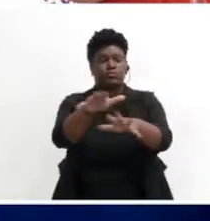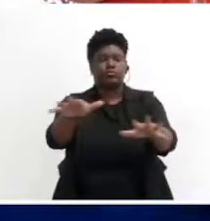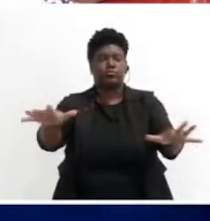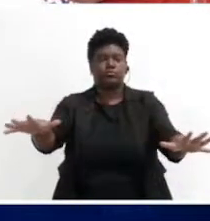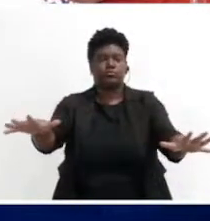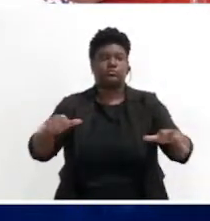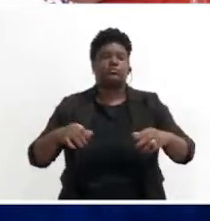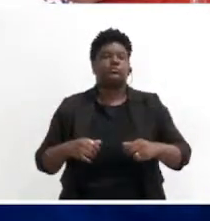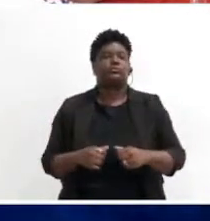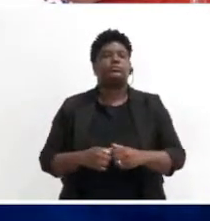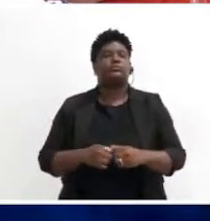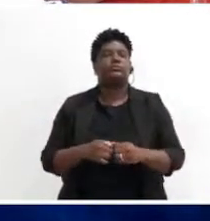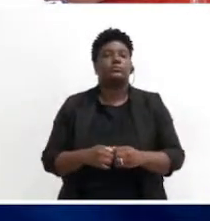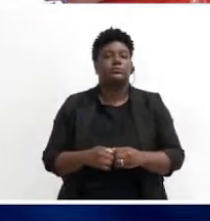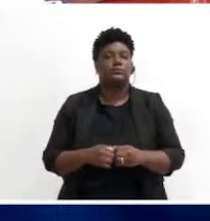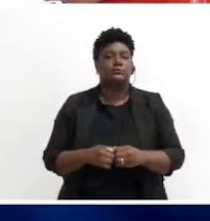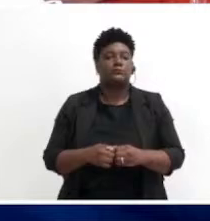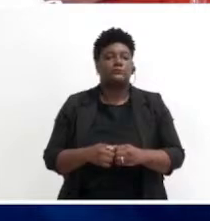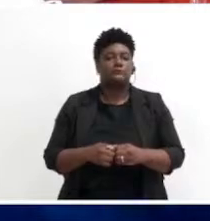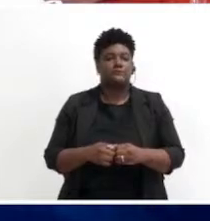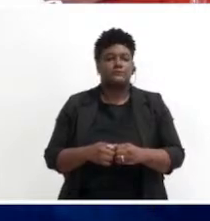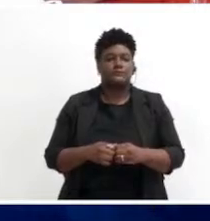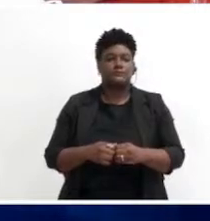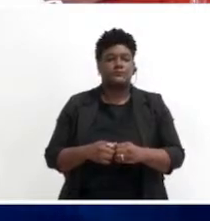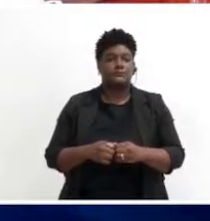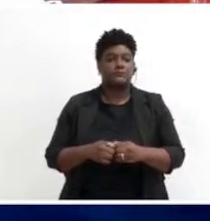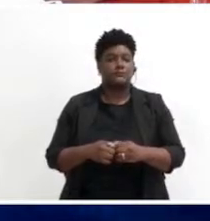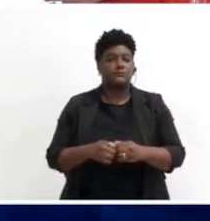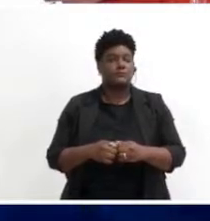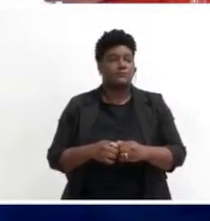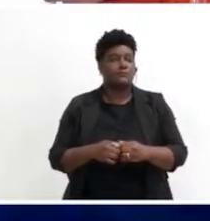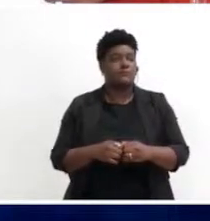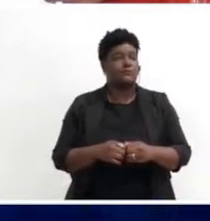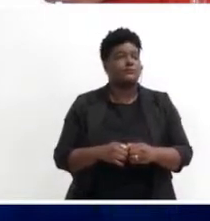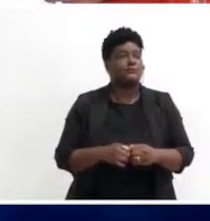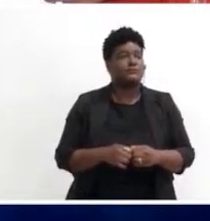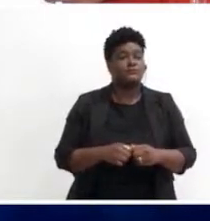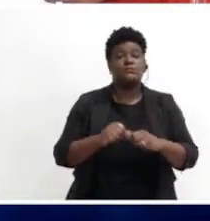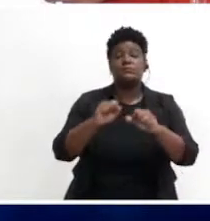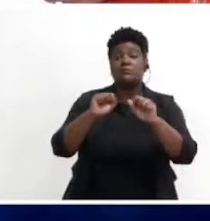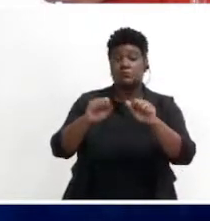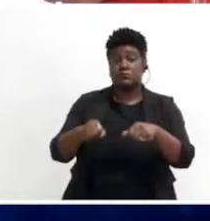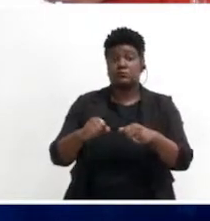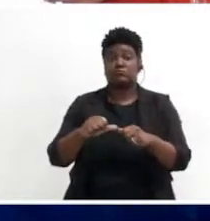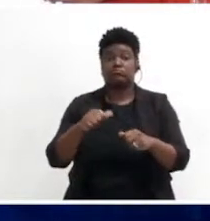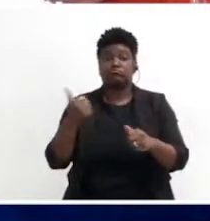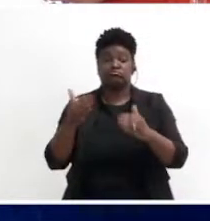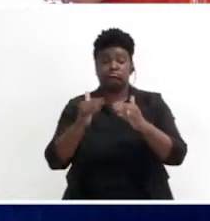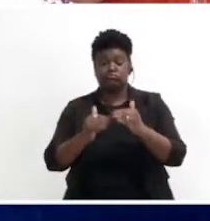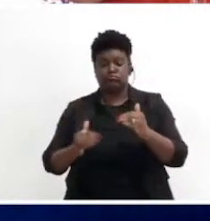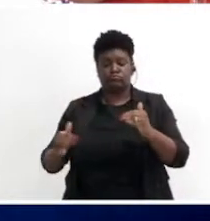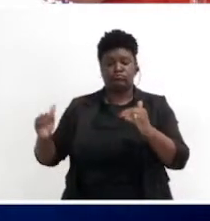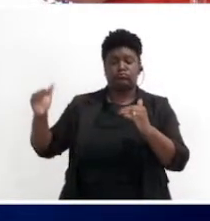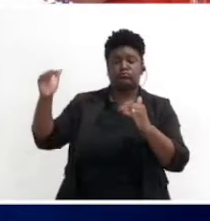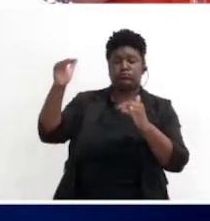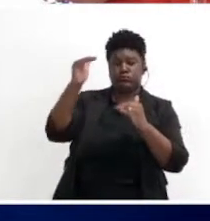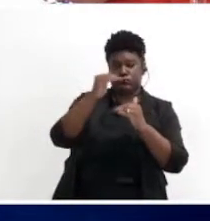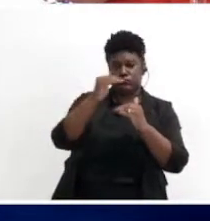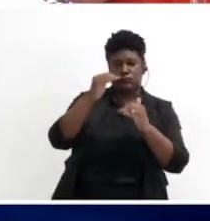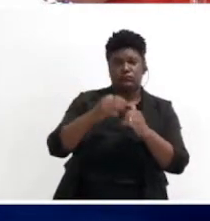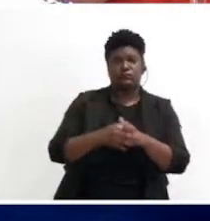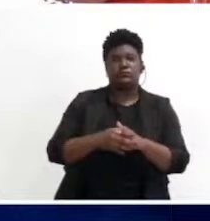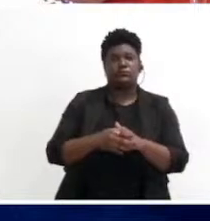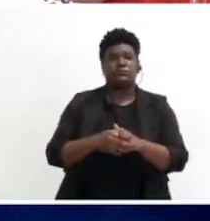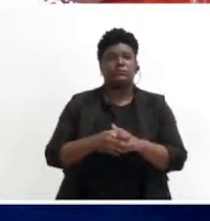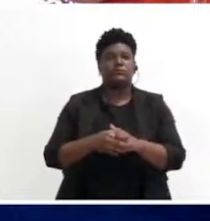And if you can take that kind of a step further. So this is an example again of an Apple application